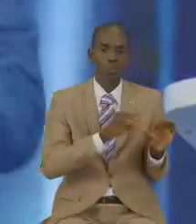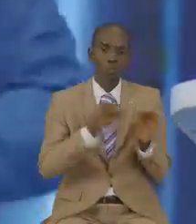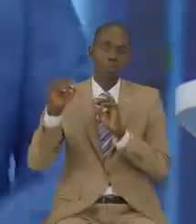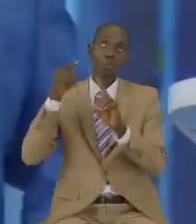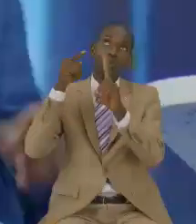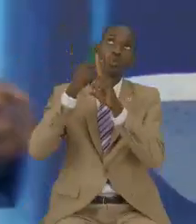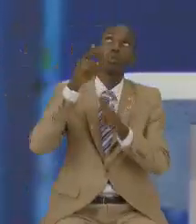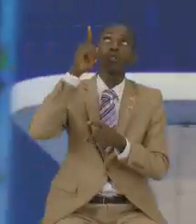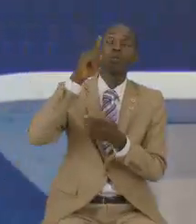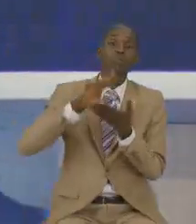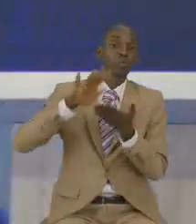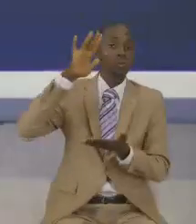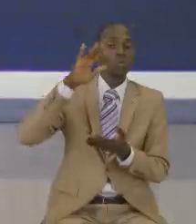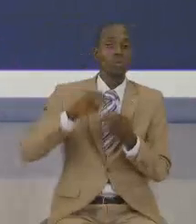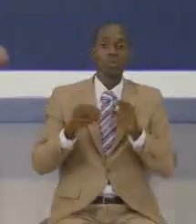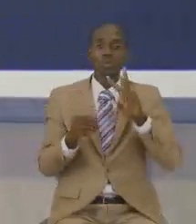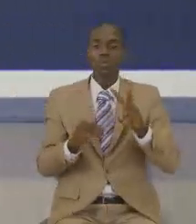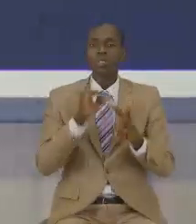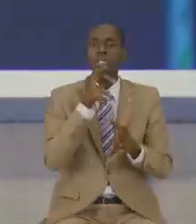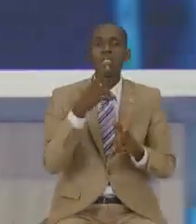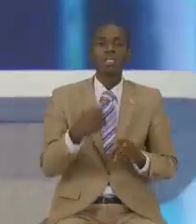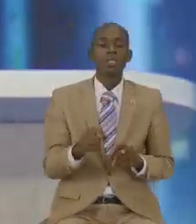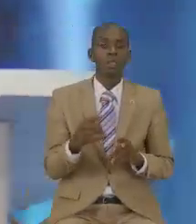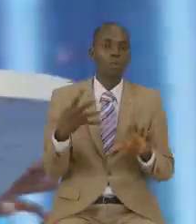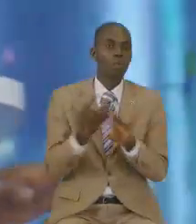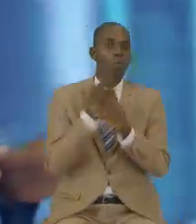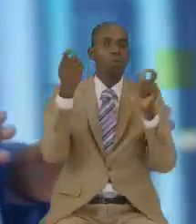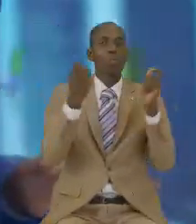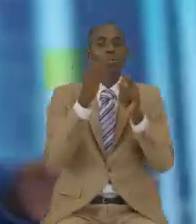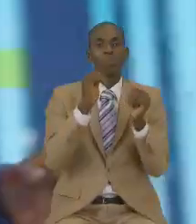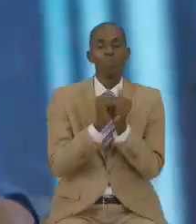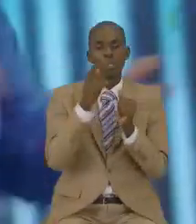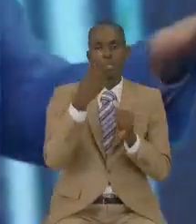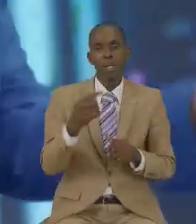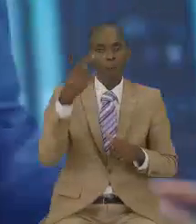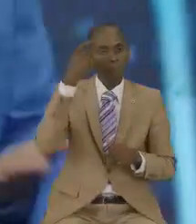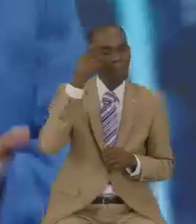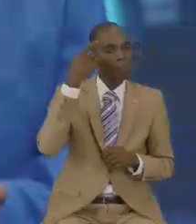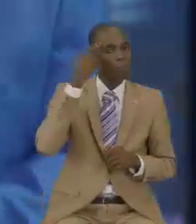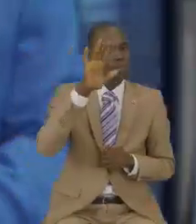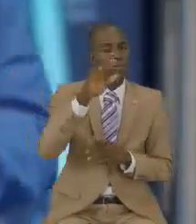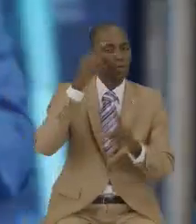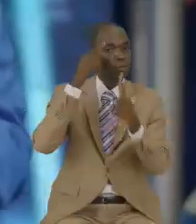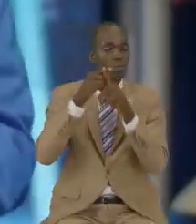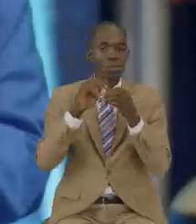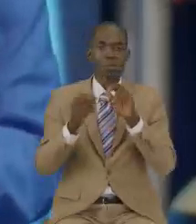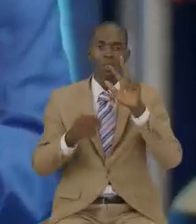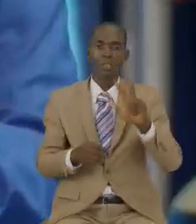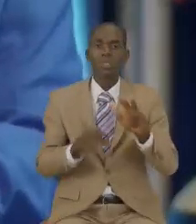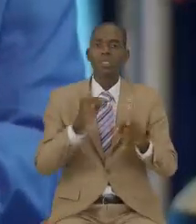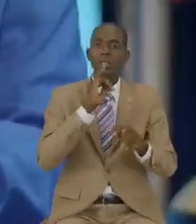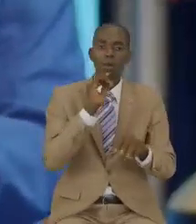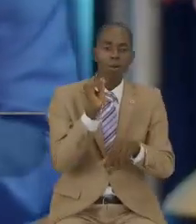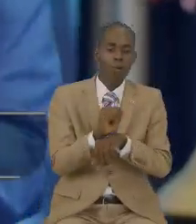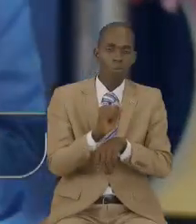glory. Number two is the winning with the mind for your goal. Number three is